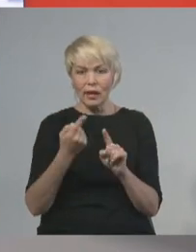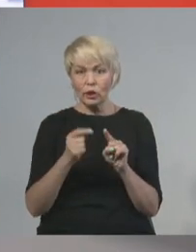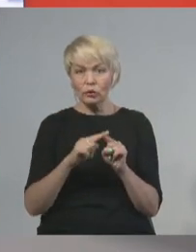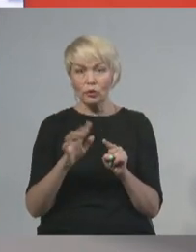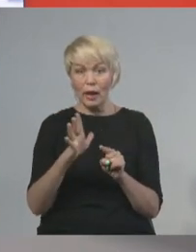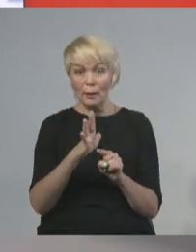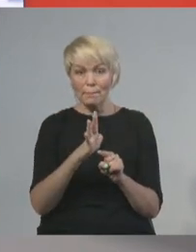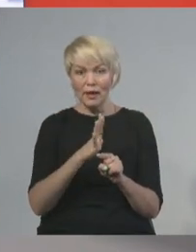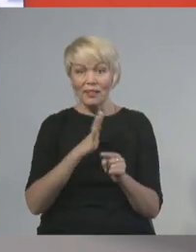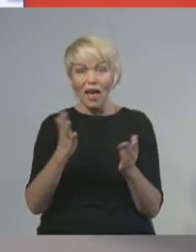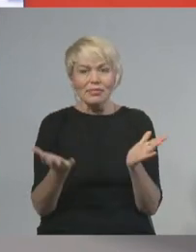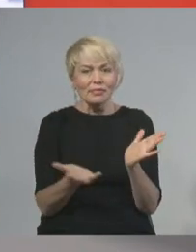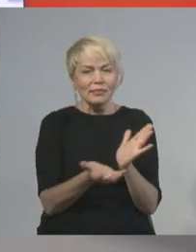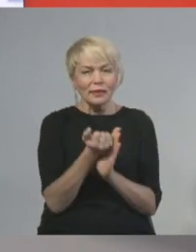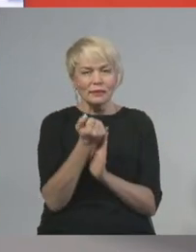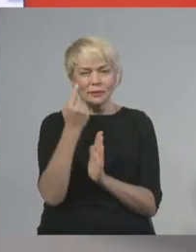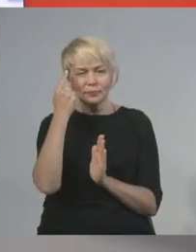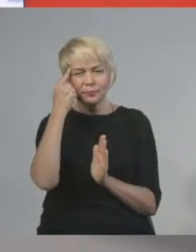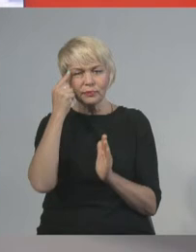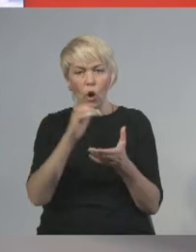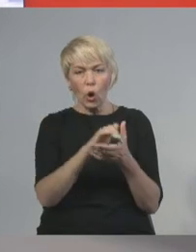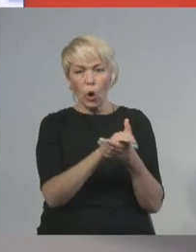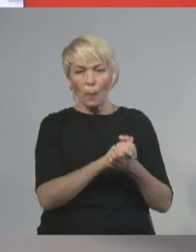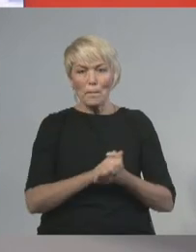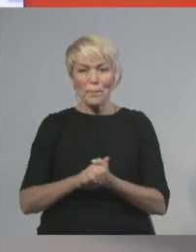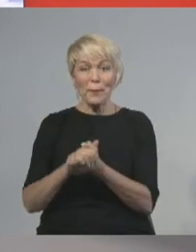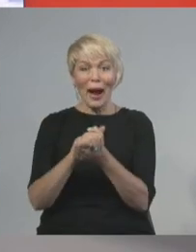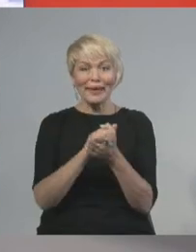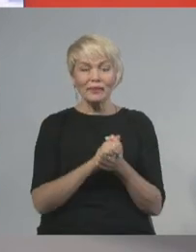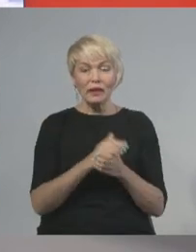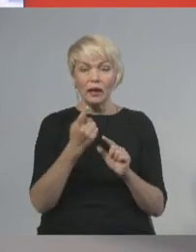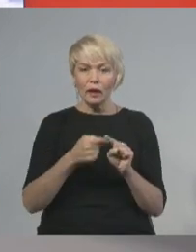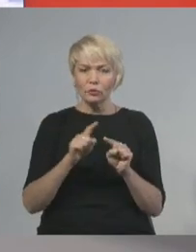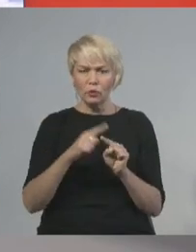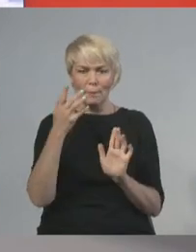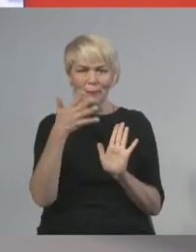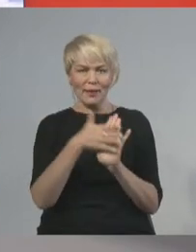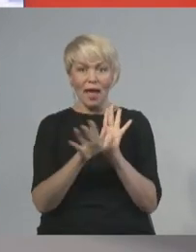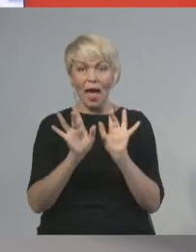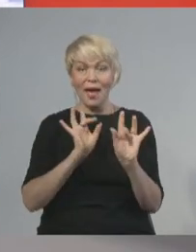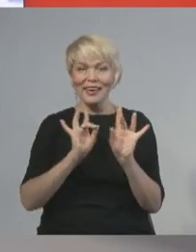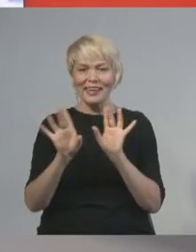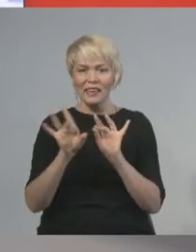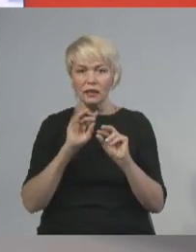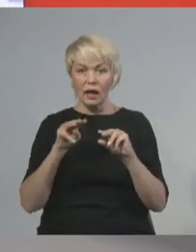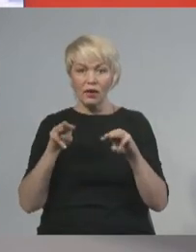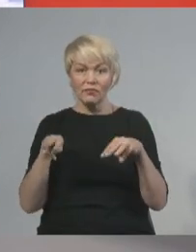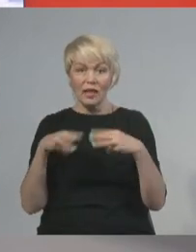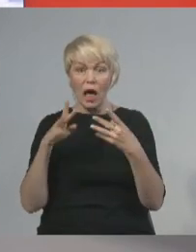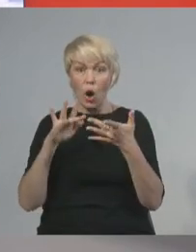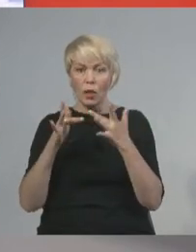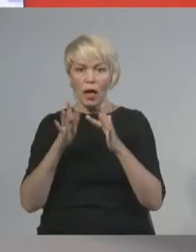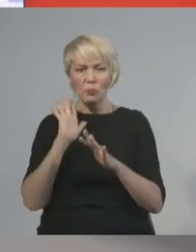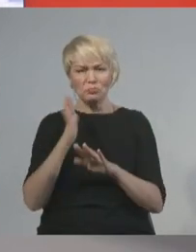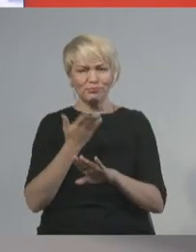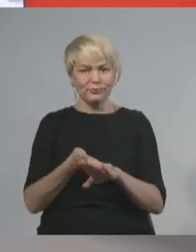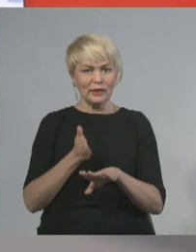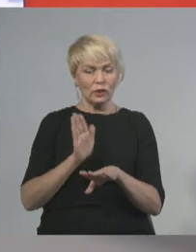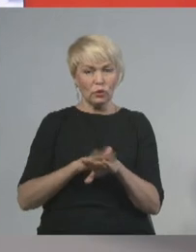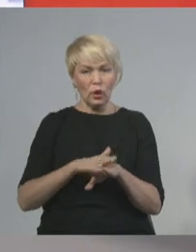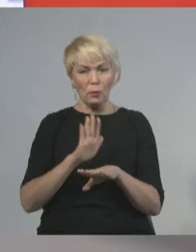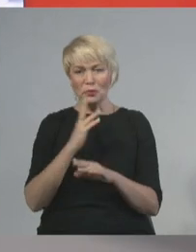strategy that was in place was to find the companies which understood that at offline is